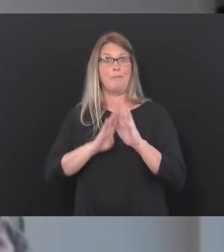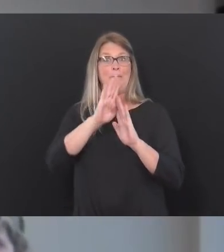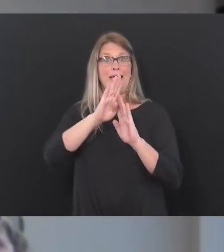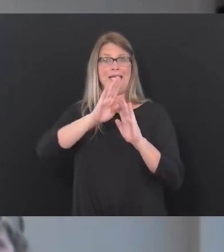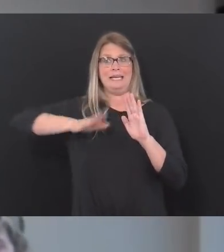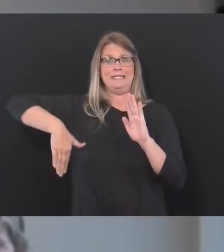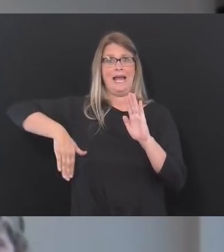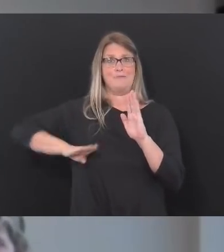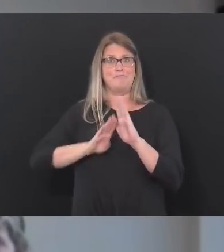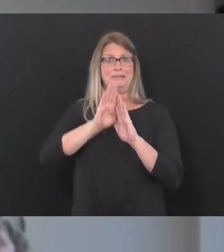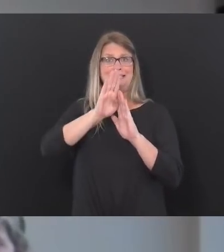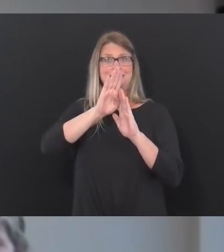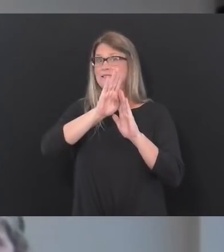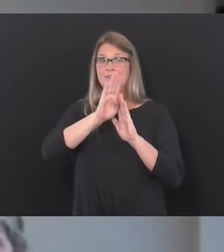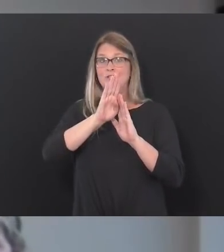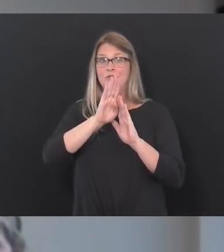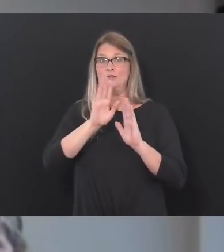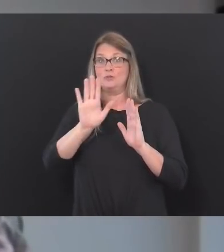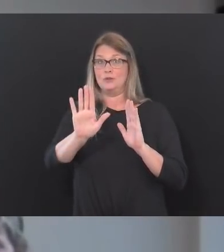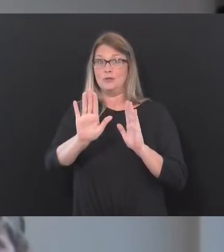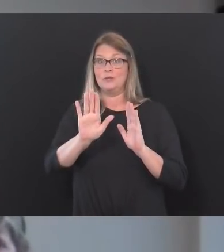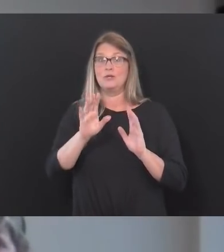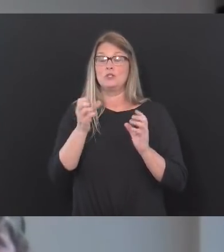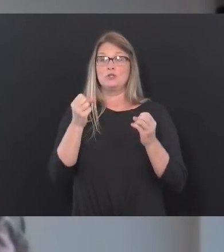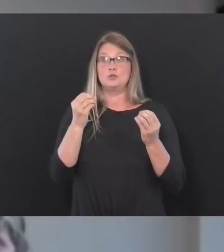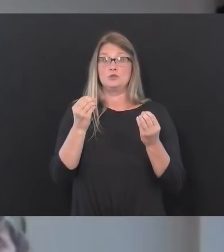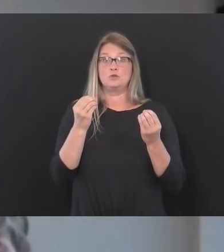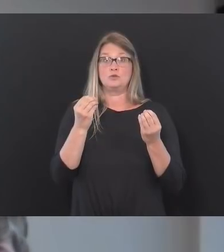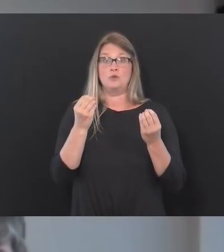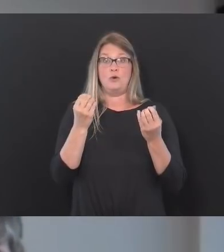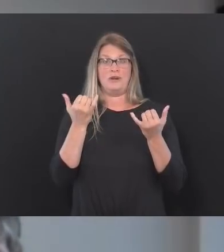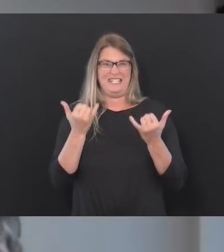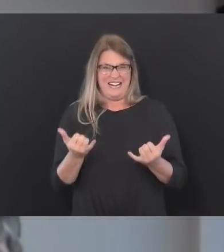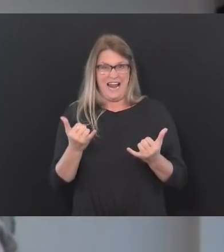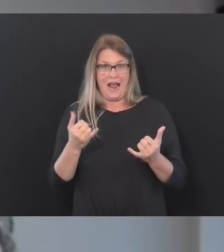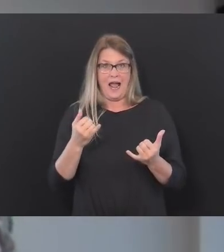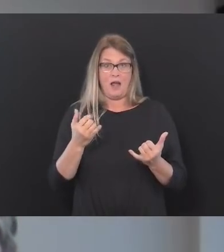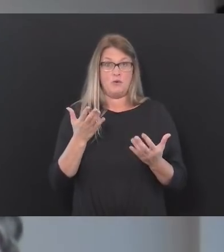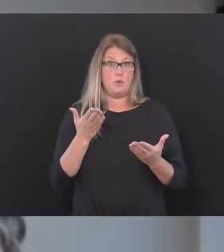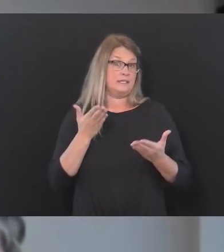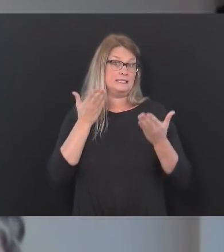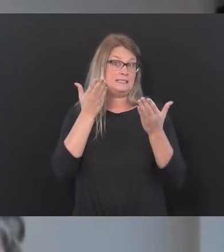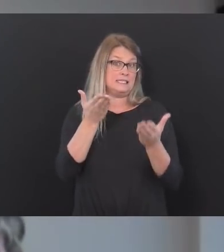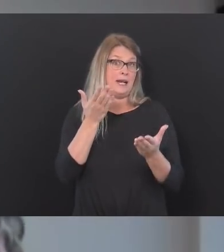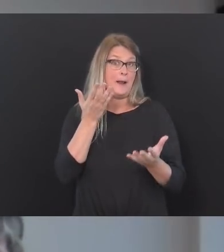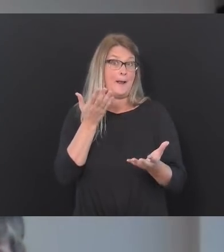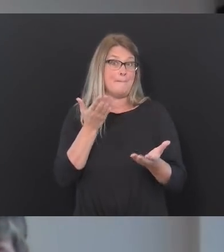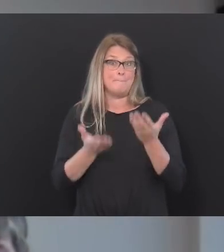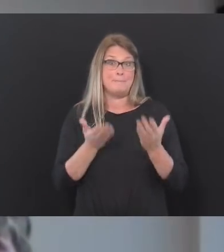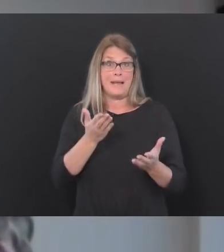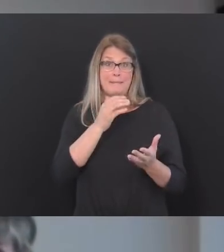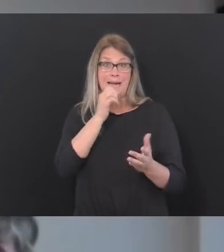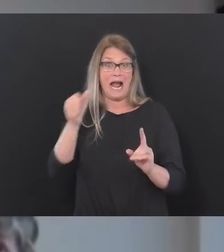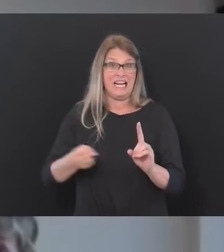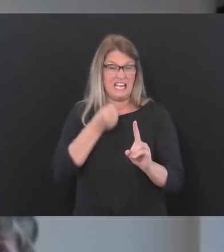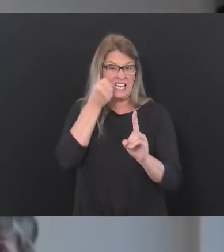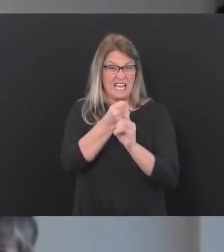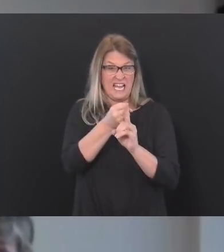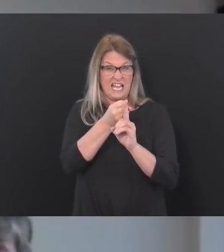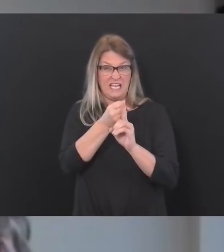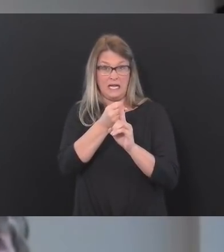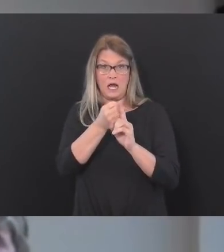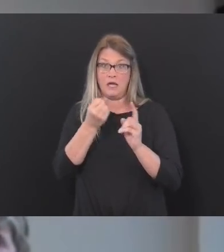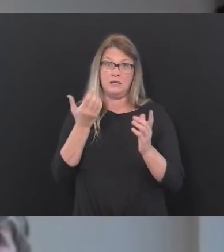we originally were thinking, the projections are now suggesting that it will not be quite as severe. That being